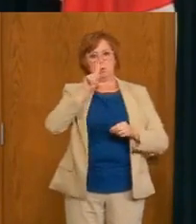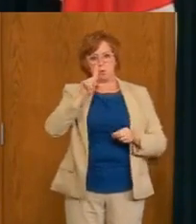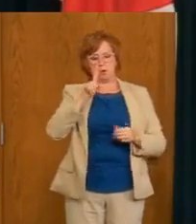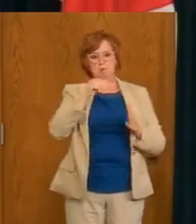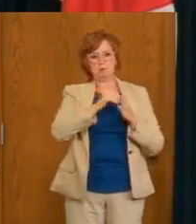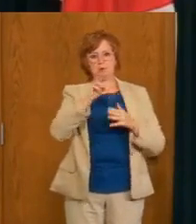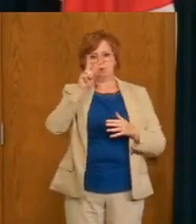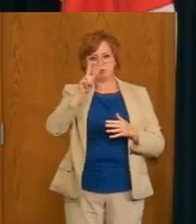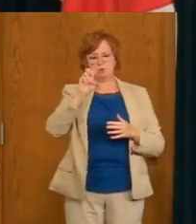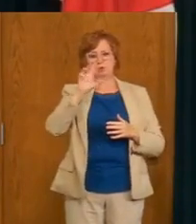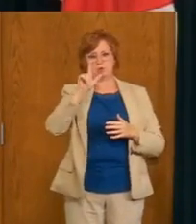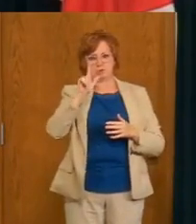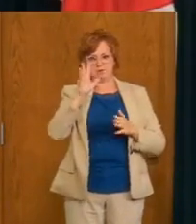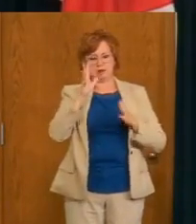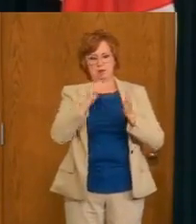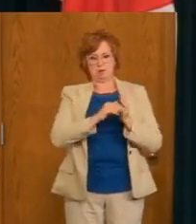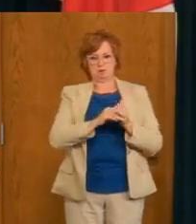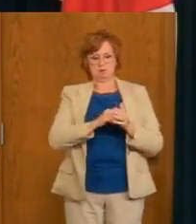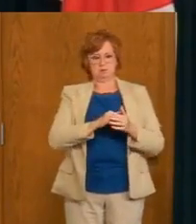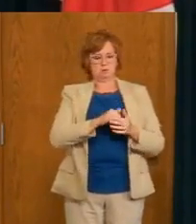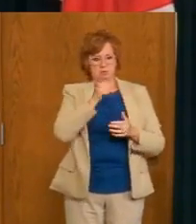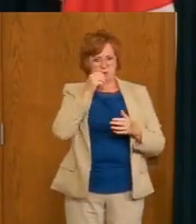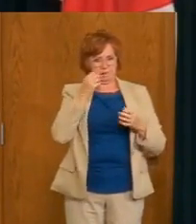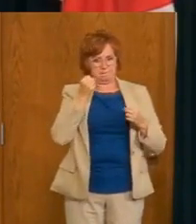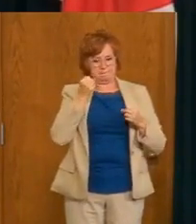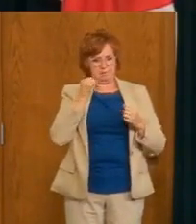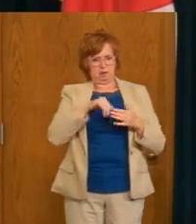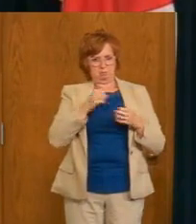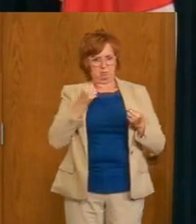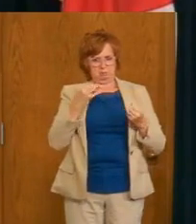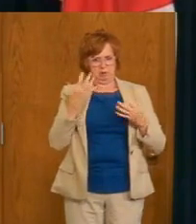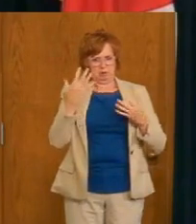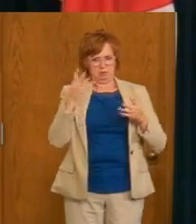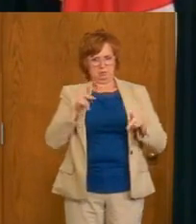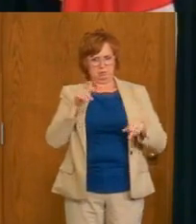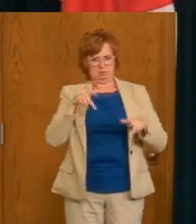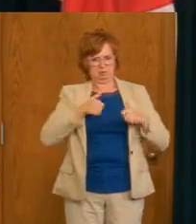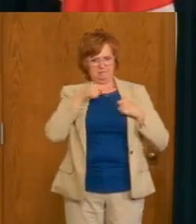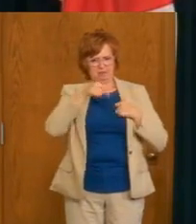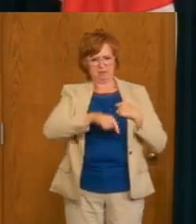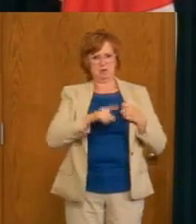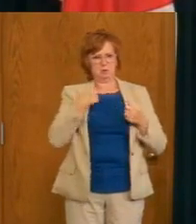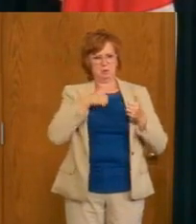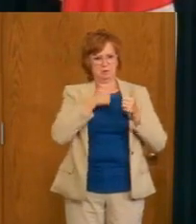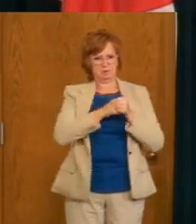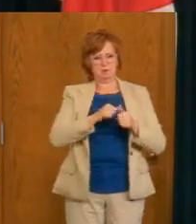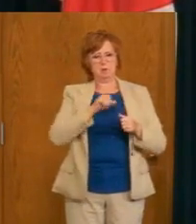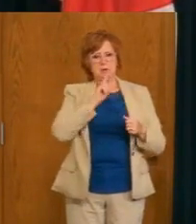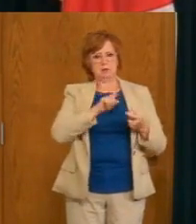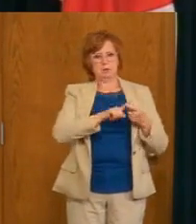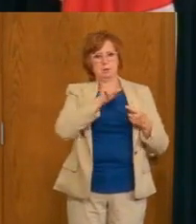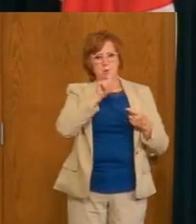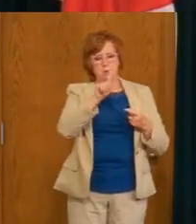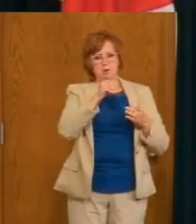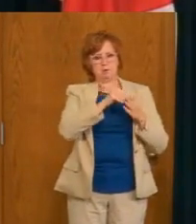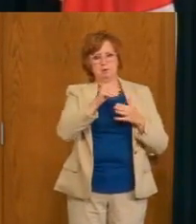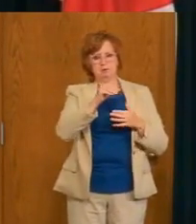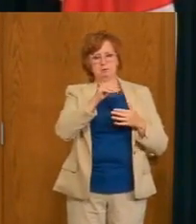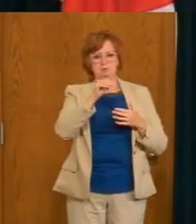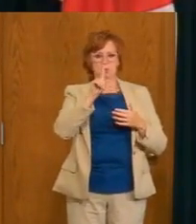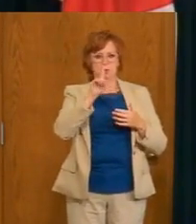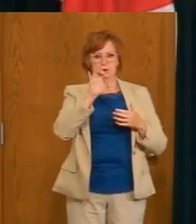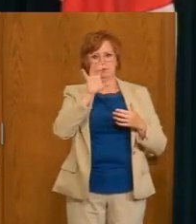that the PA Grand Council Vice Chief has addressed the community directly and talked about measures. So there's lots of things going on. We're monitoring the